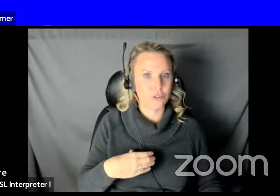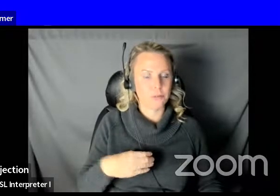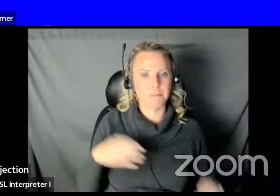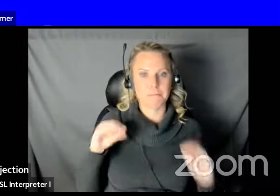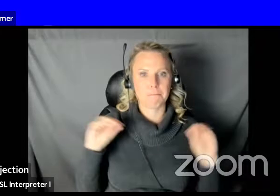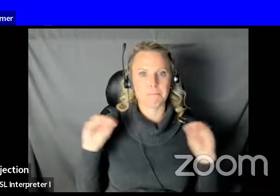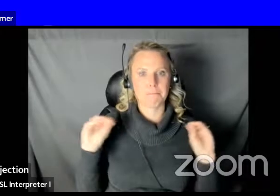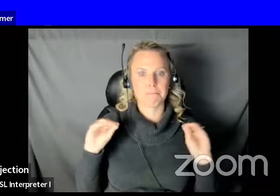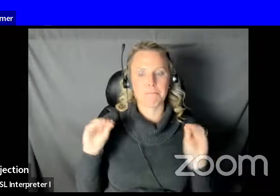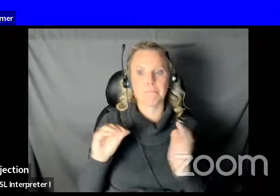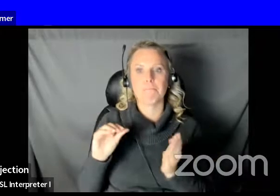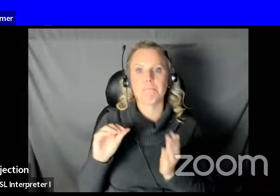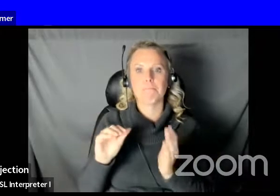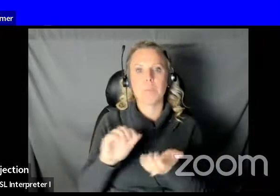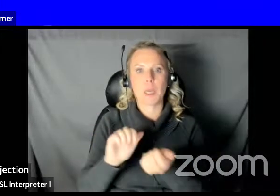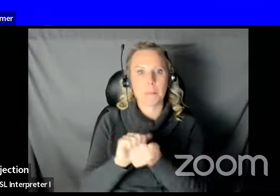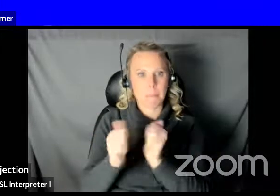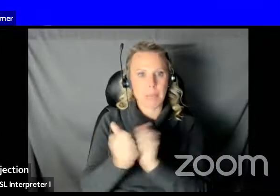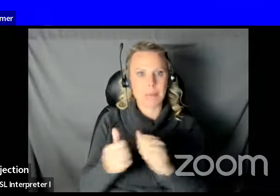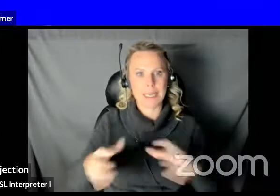The amendment is accepted.